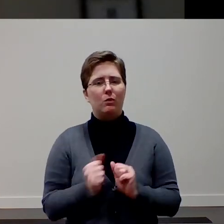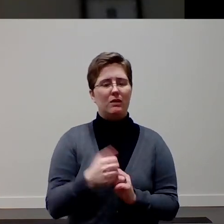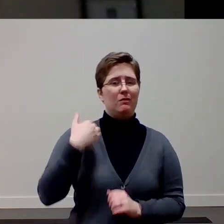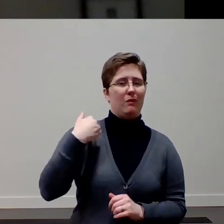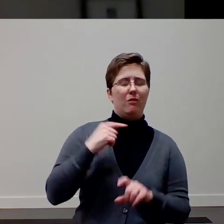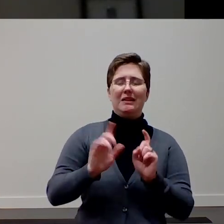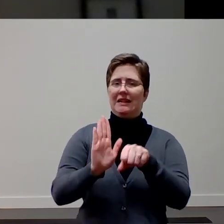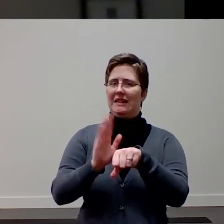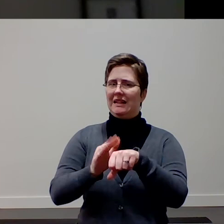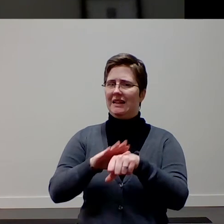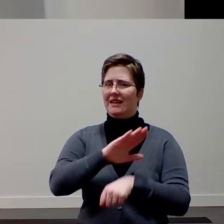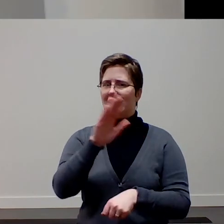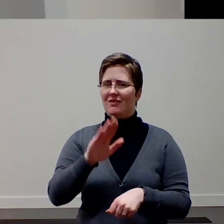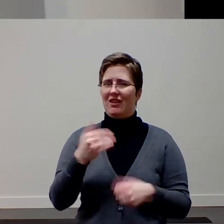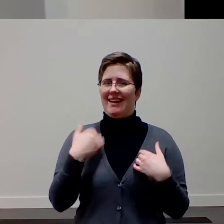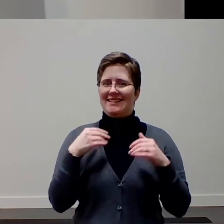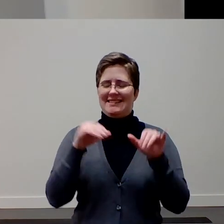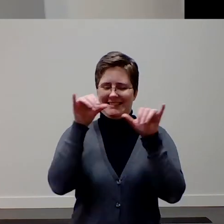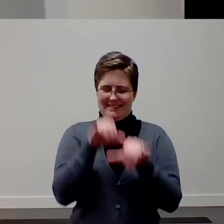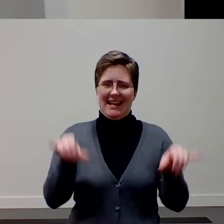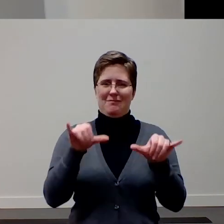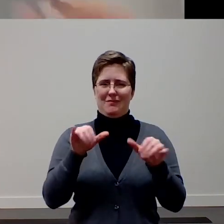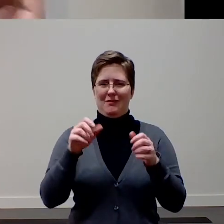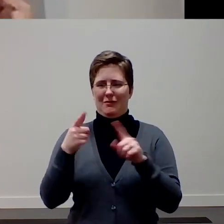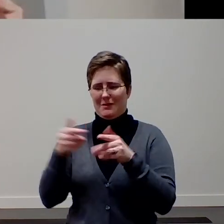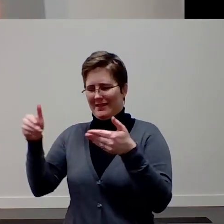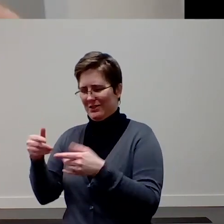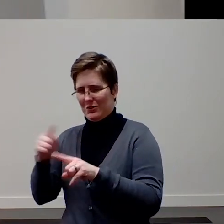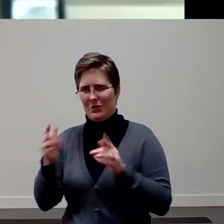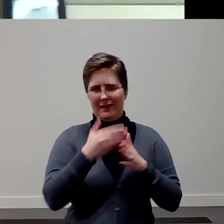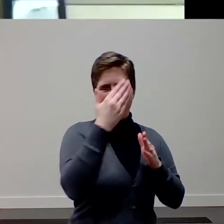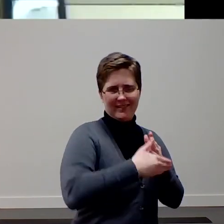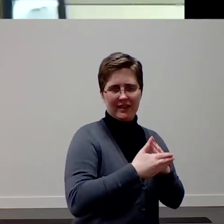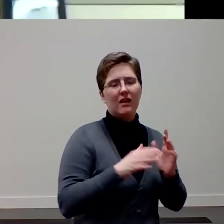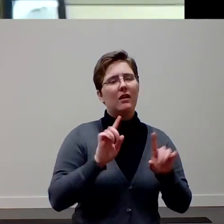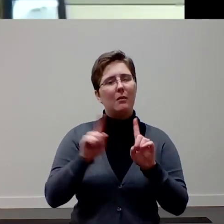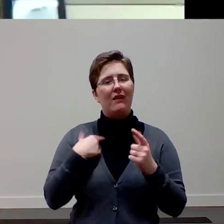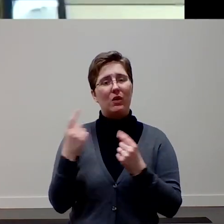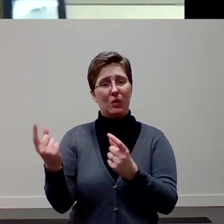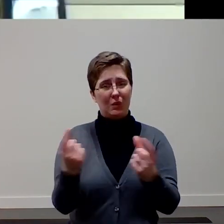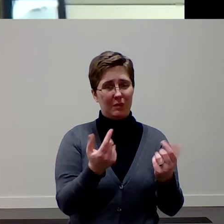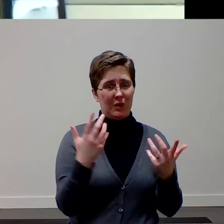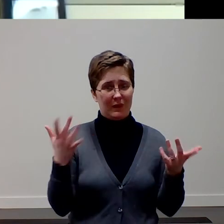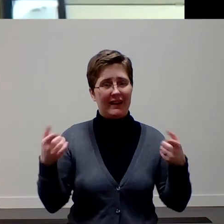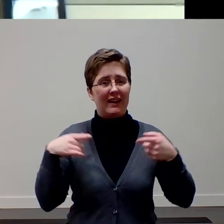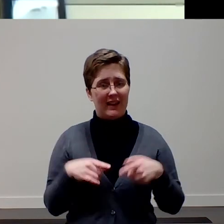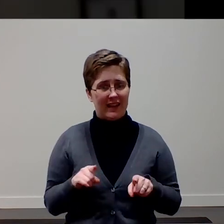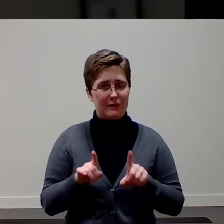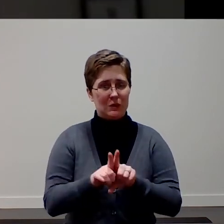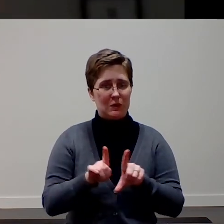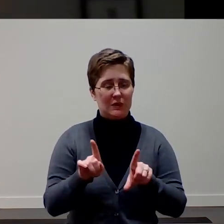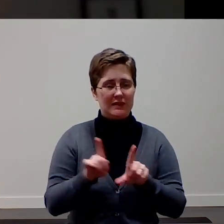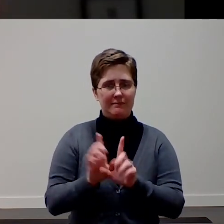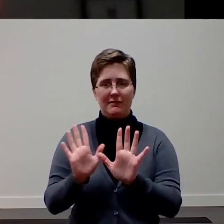Barnes? Yes. Mrs. Eichenberg? Yes. Mrs. Gerken? Yes. All